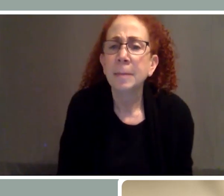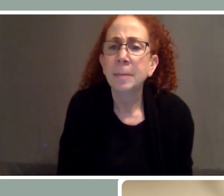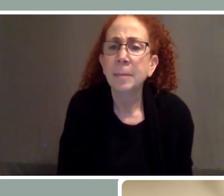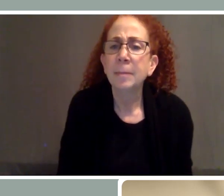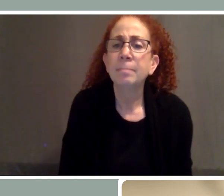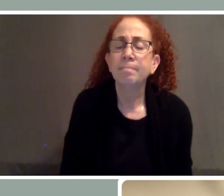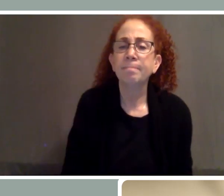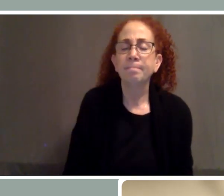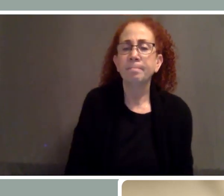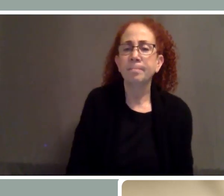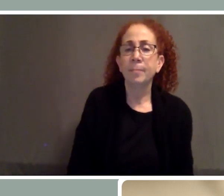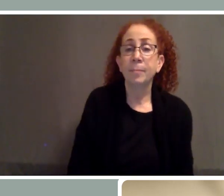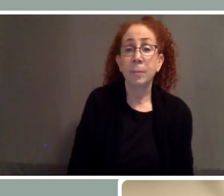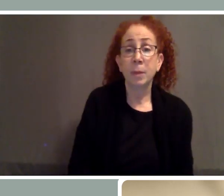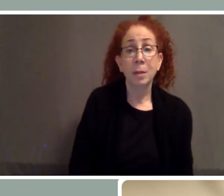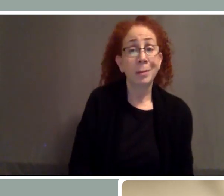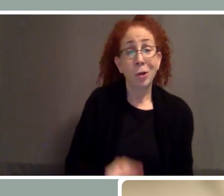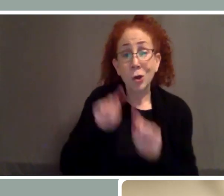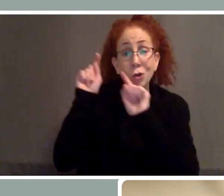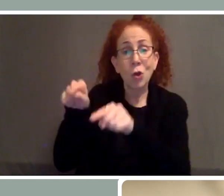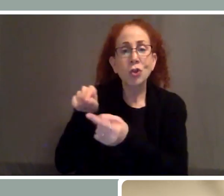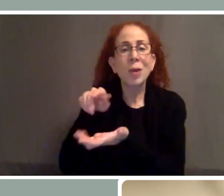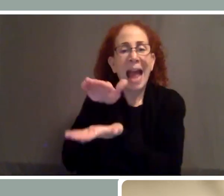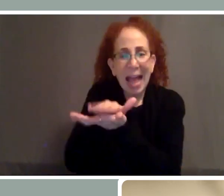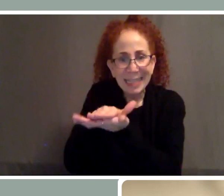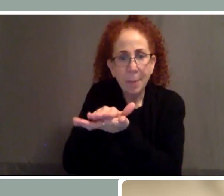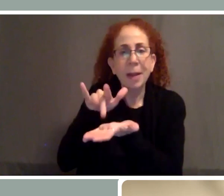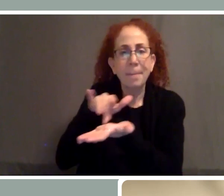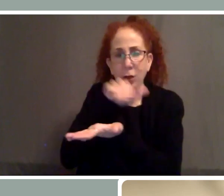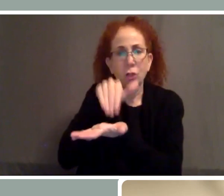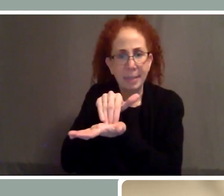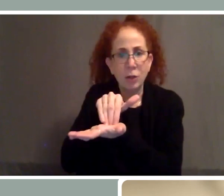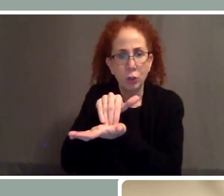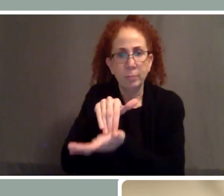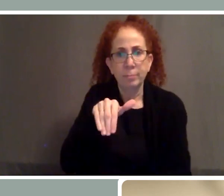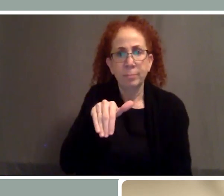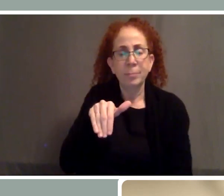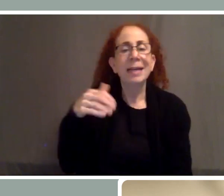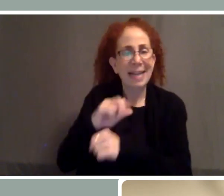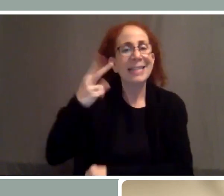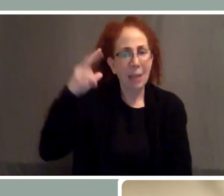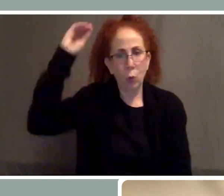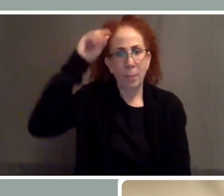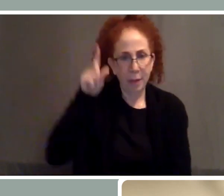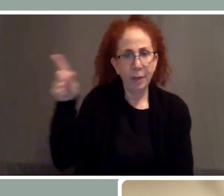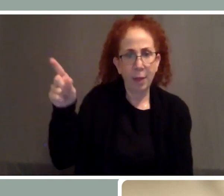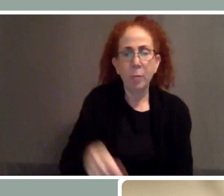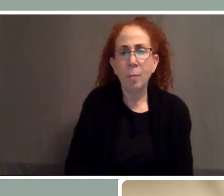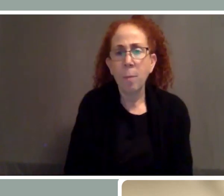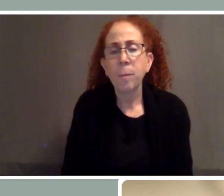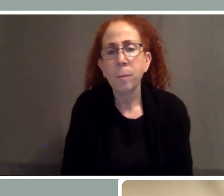I would go to an academic medical center, okay, and get a second opinion about